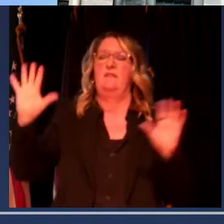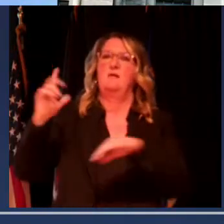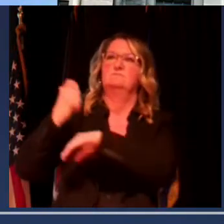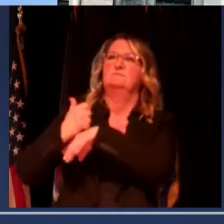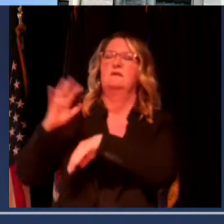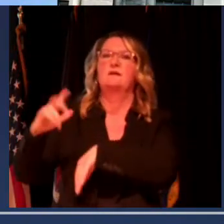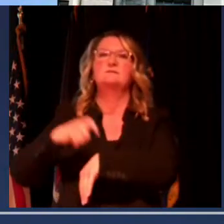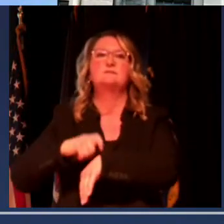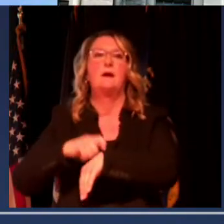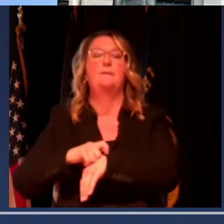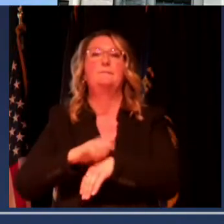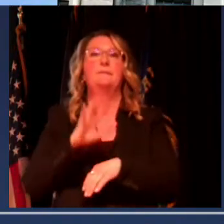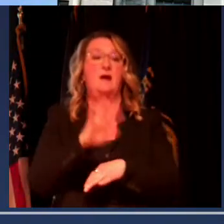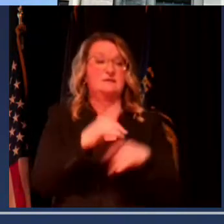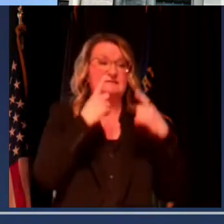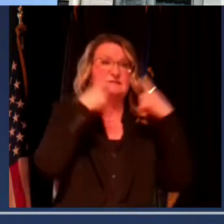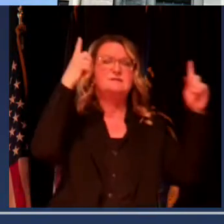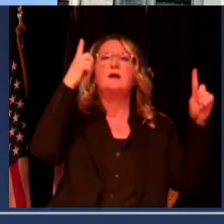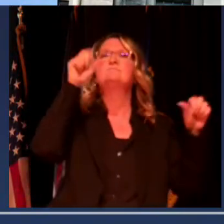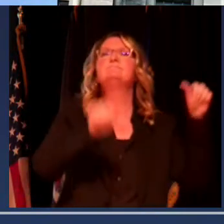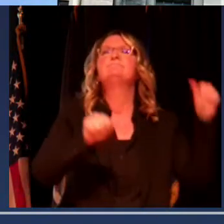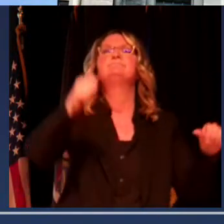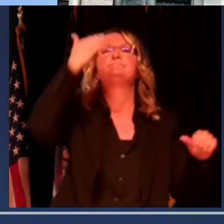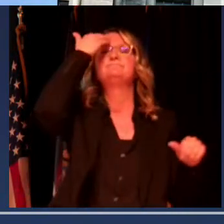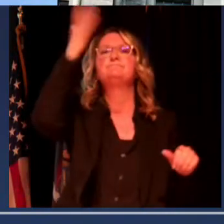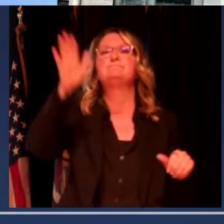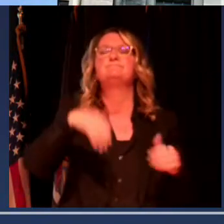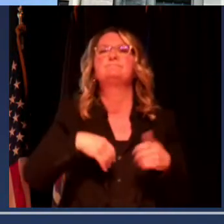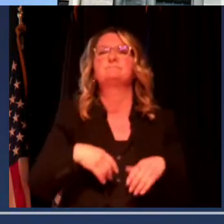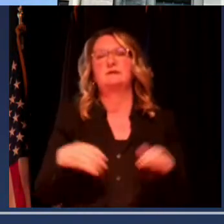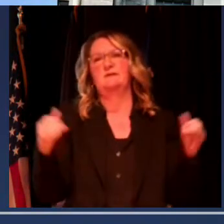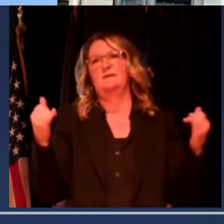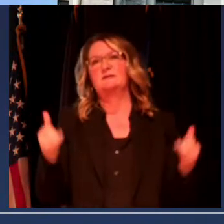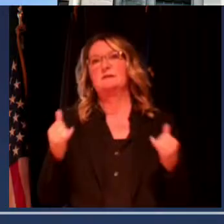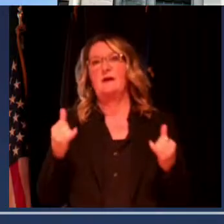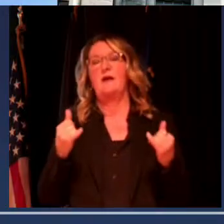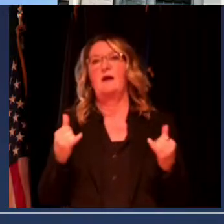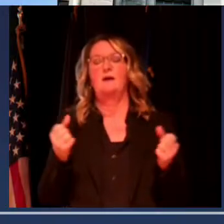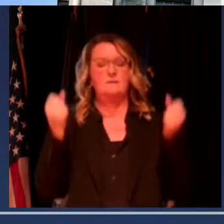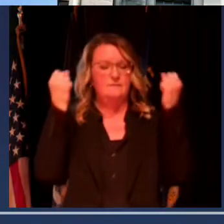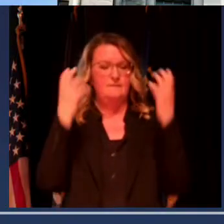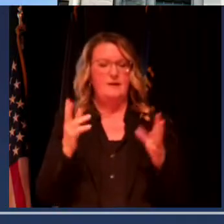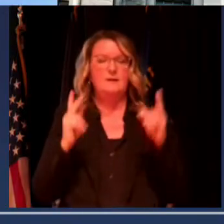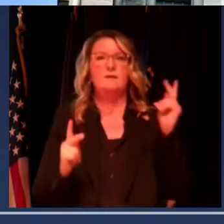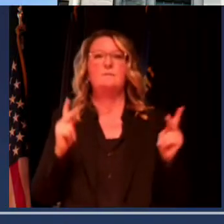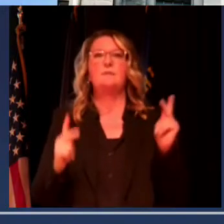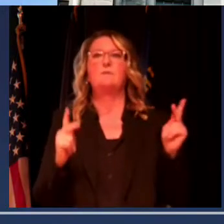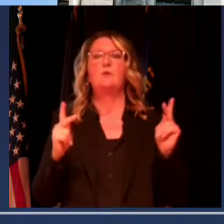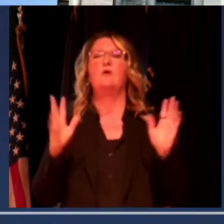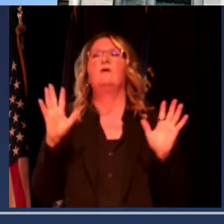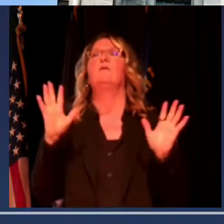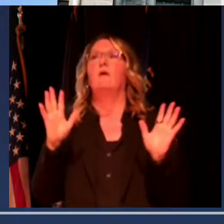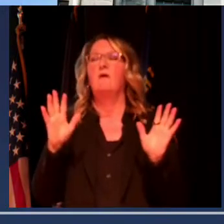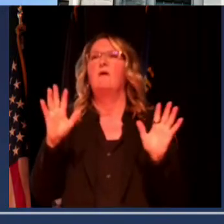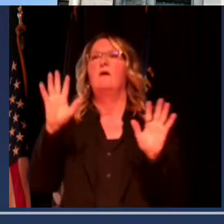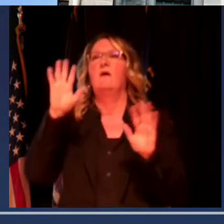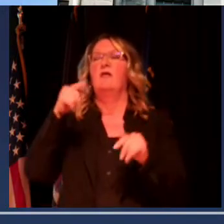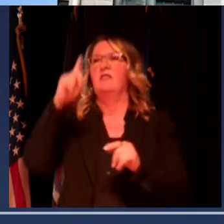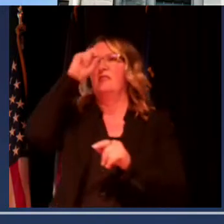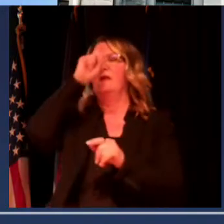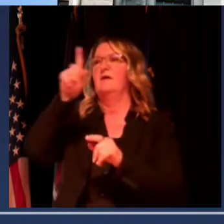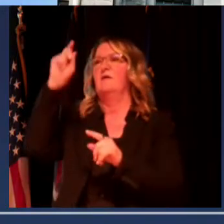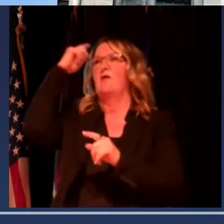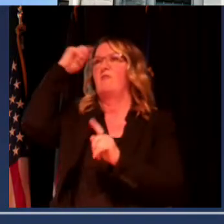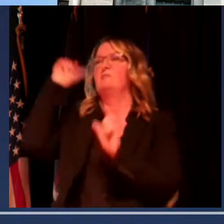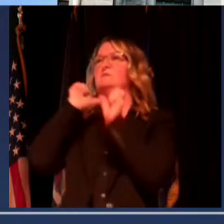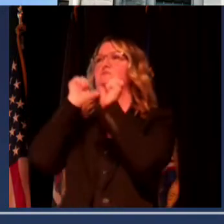its success was uncertain. Today, too many people have been lulled into a false sense of our government's